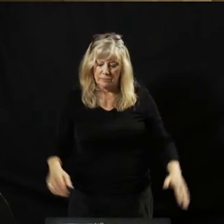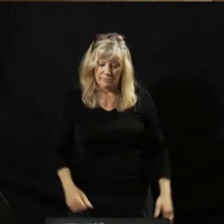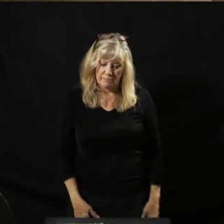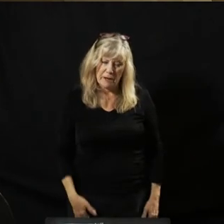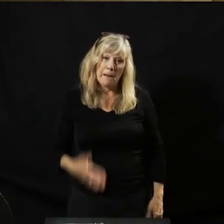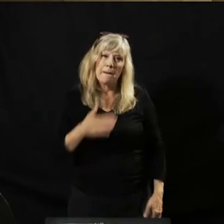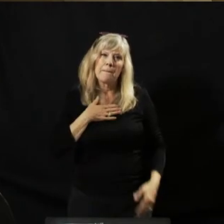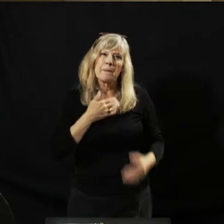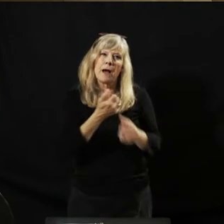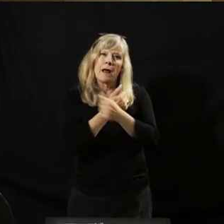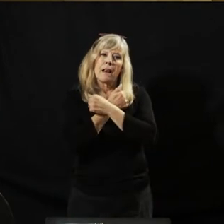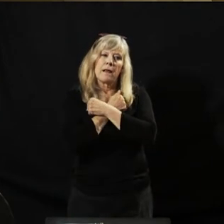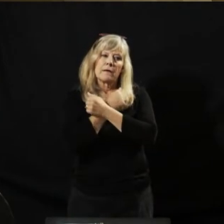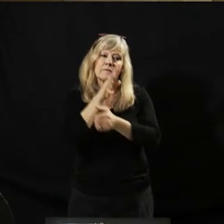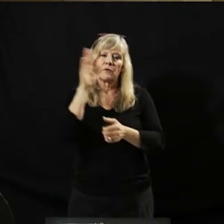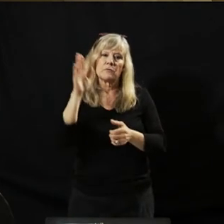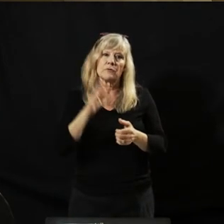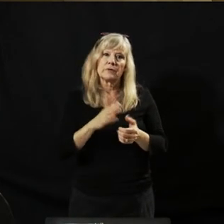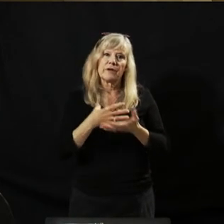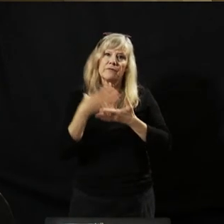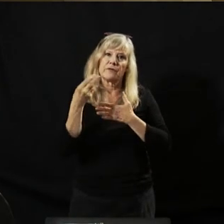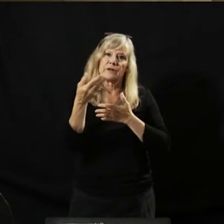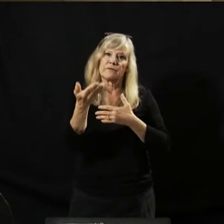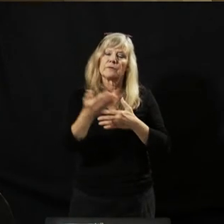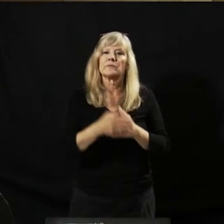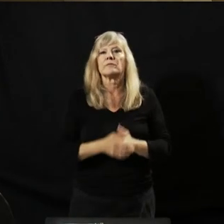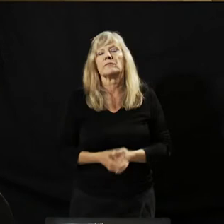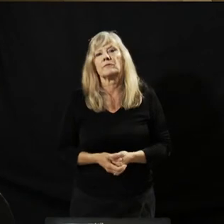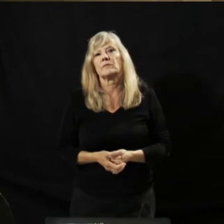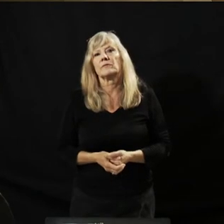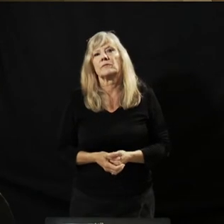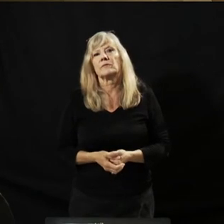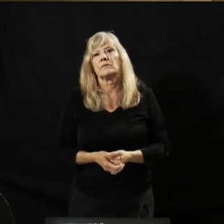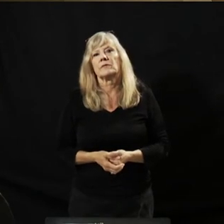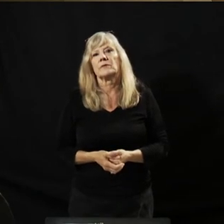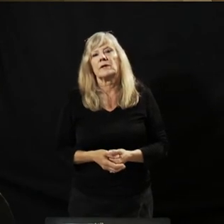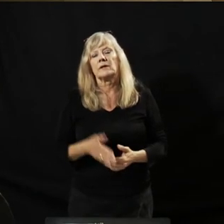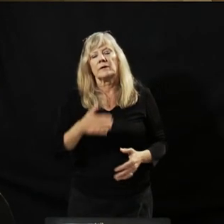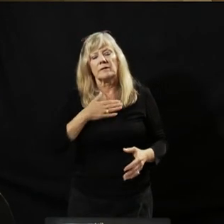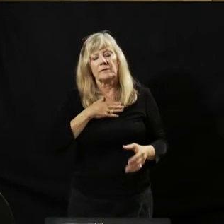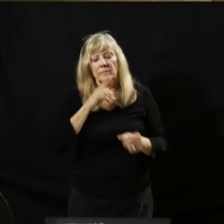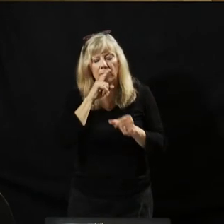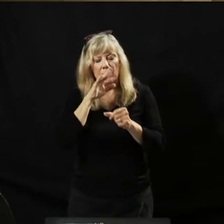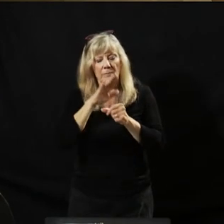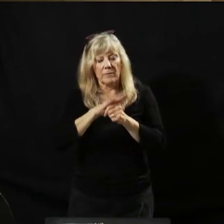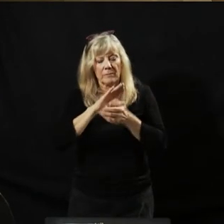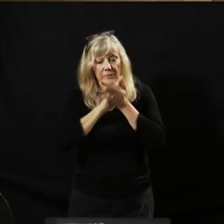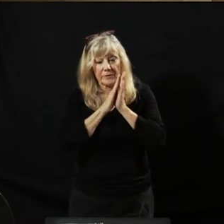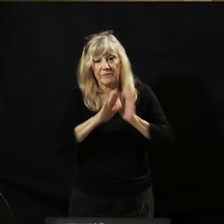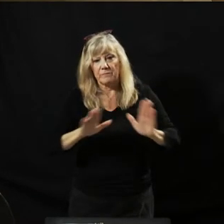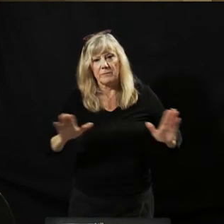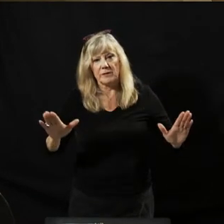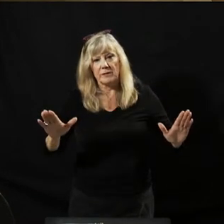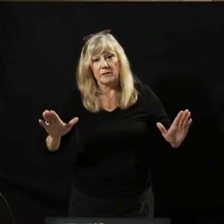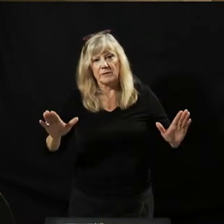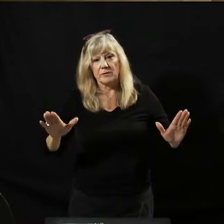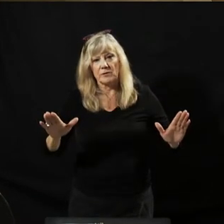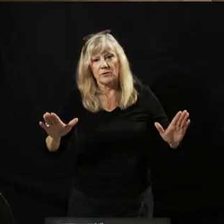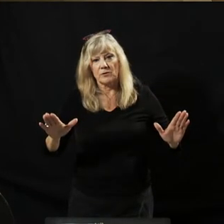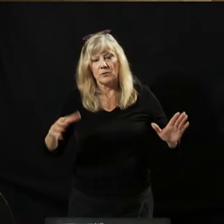my love shall never leave you, nor my covenant of peace be